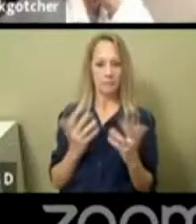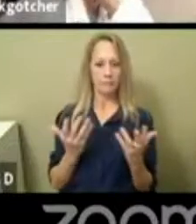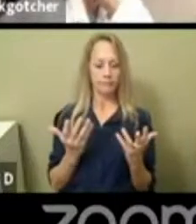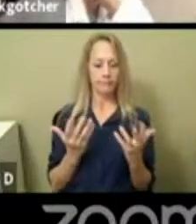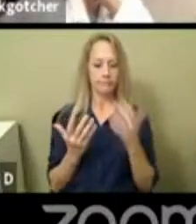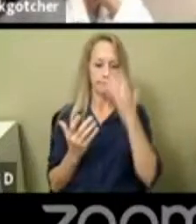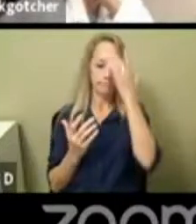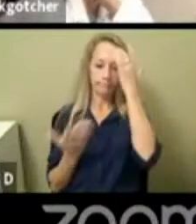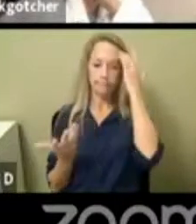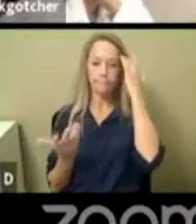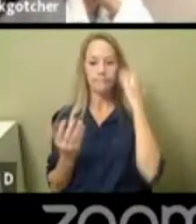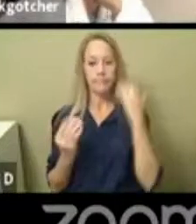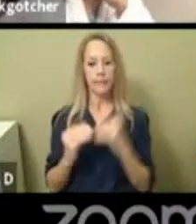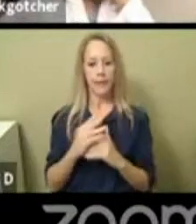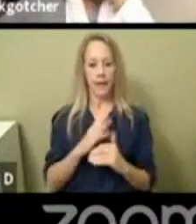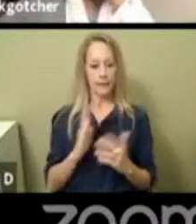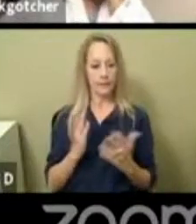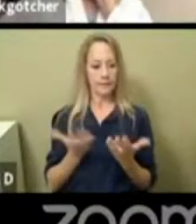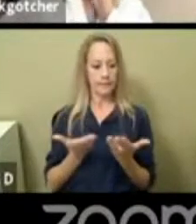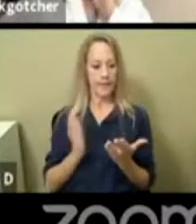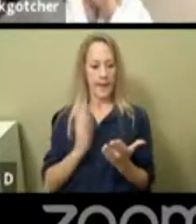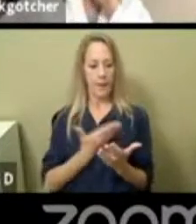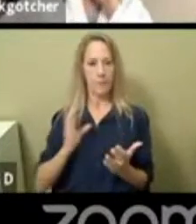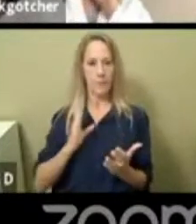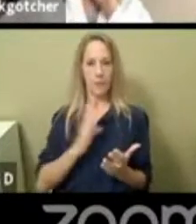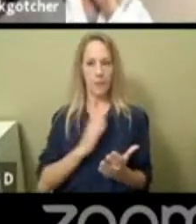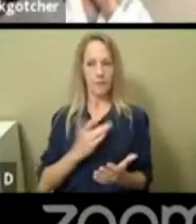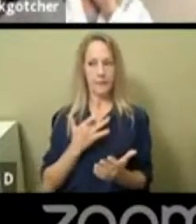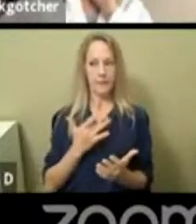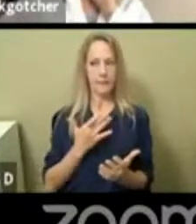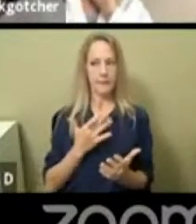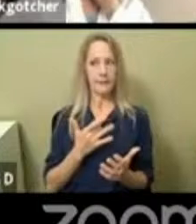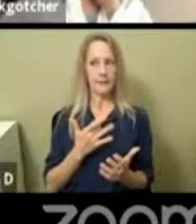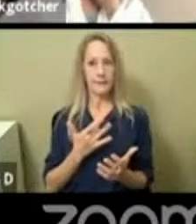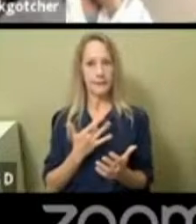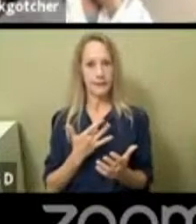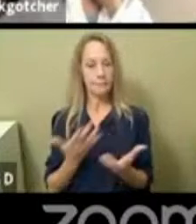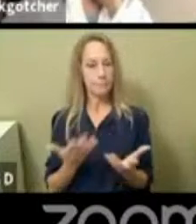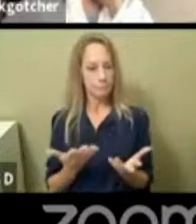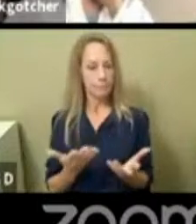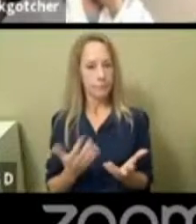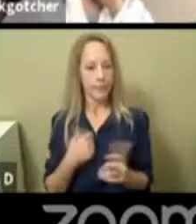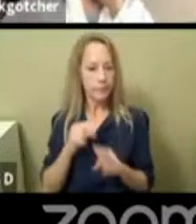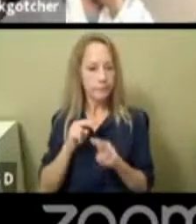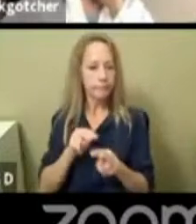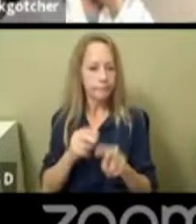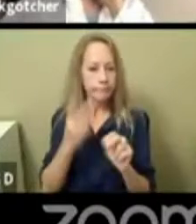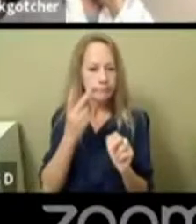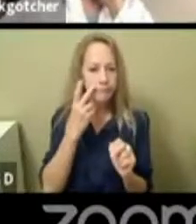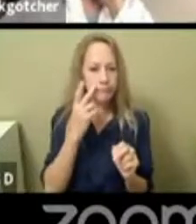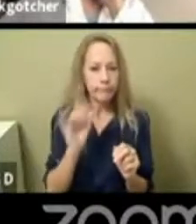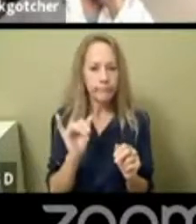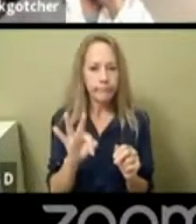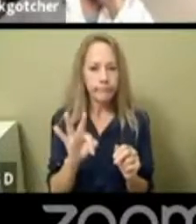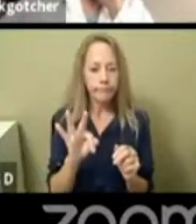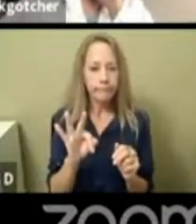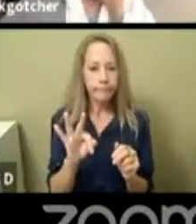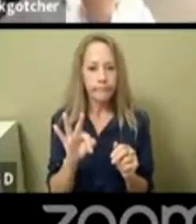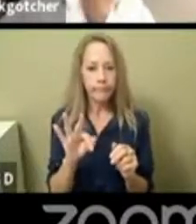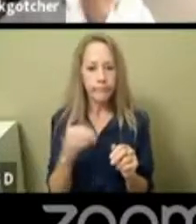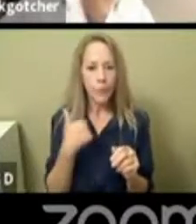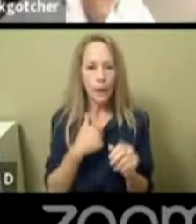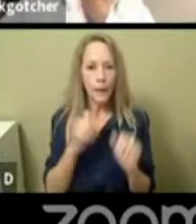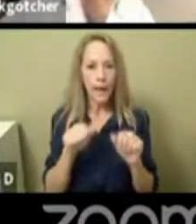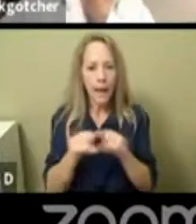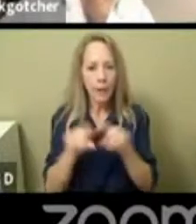you know, the members of this board. And so I was really looking to see if there was something we could do as a group. It sounds